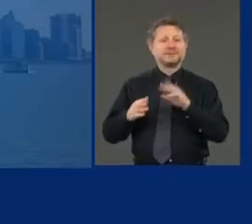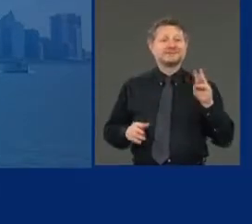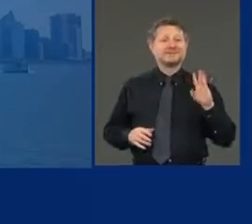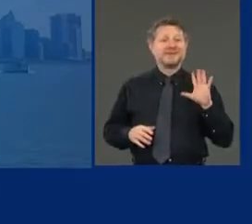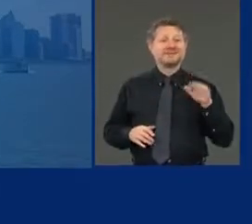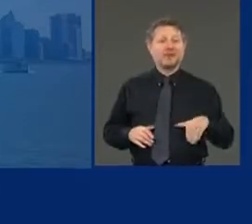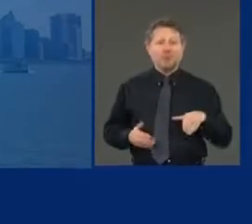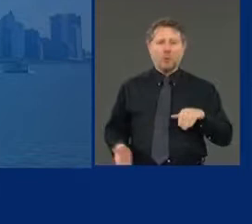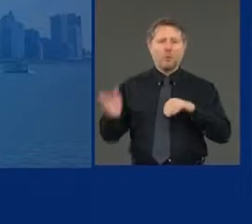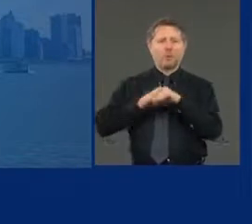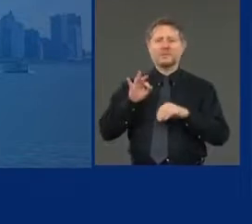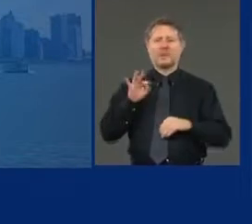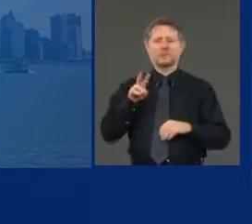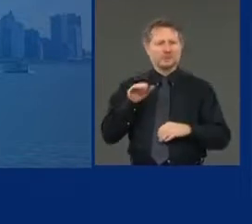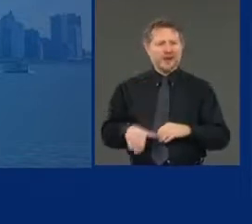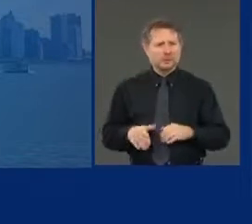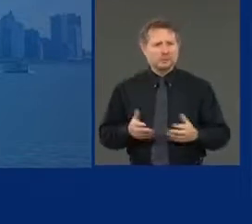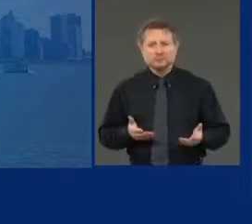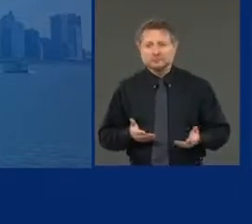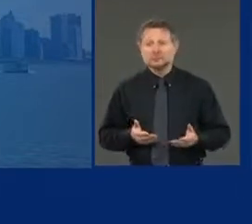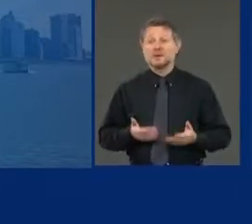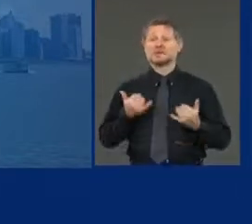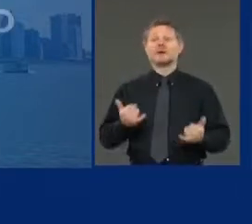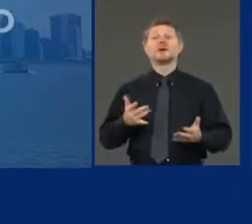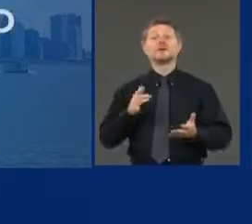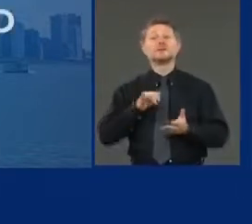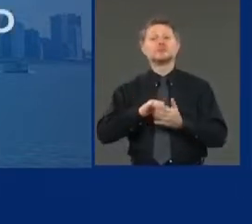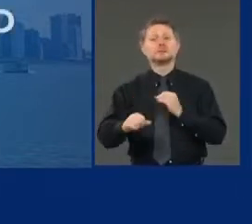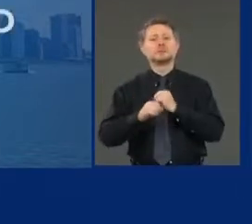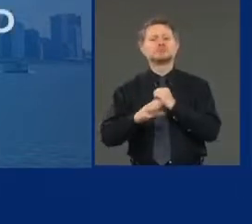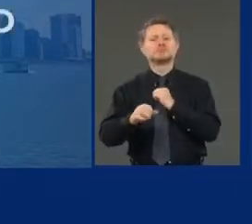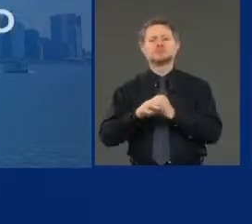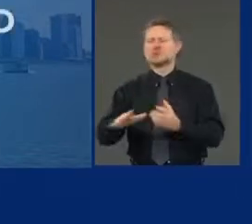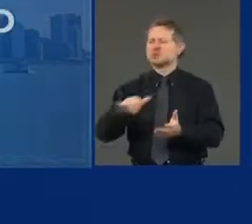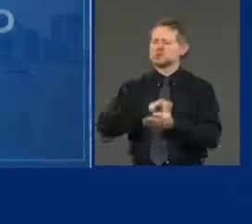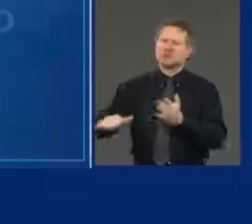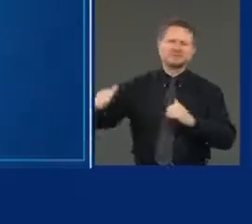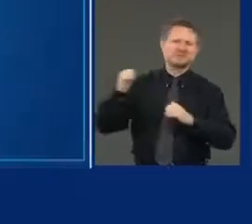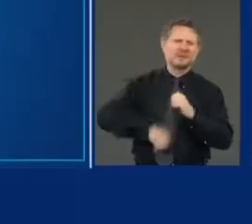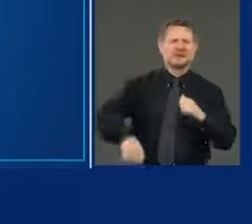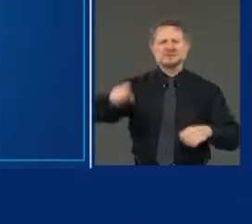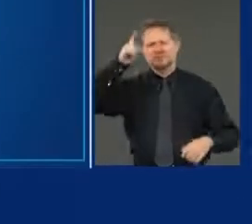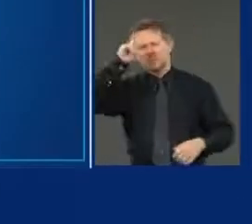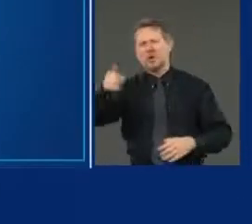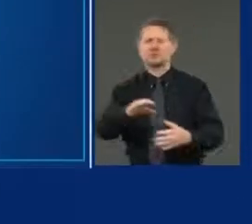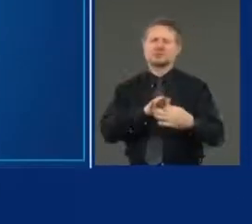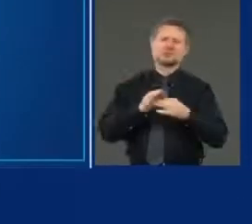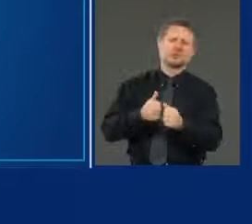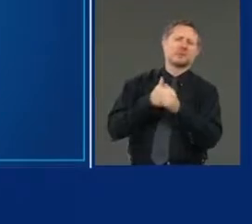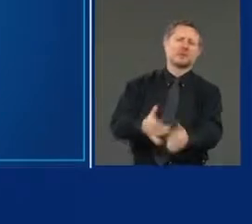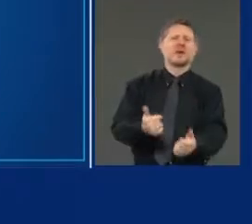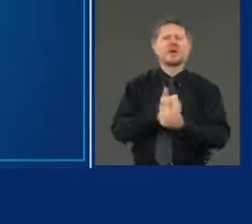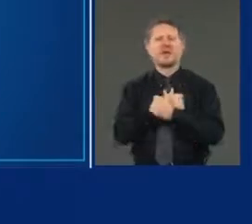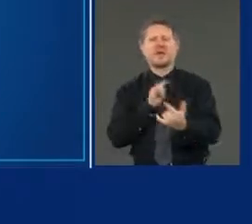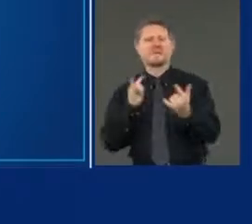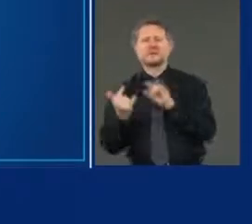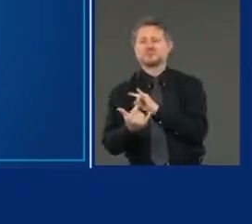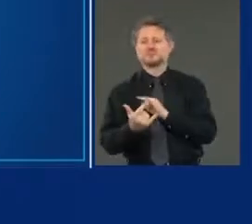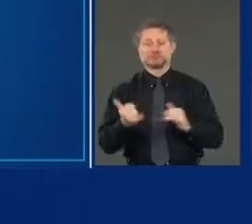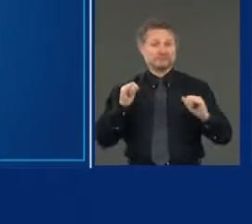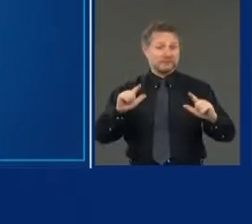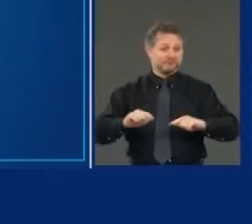what you see there, those ads, New York tough, smart, united, disciplined, loving.